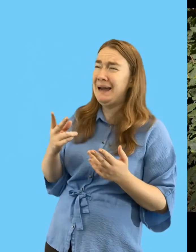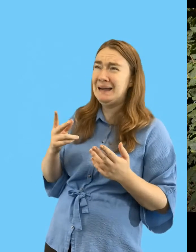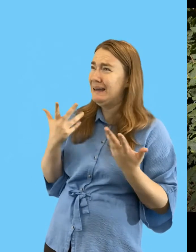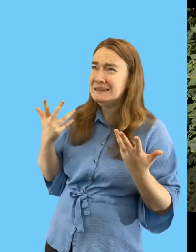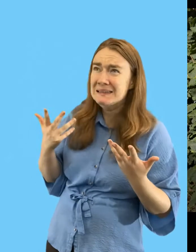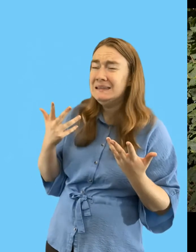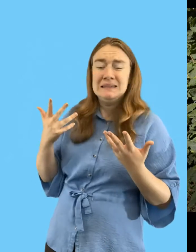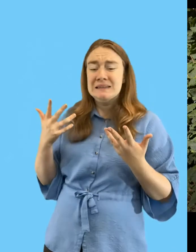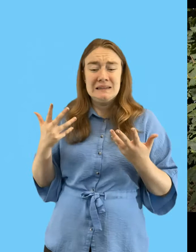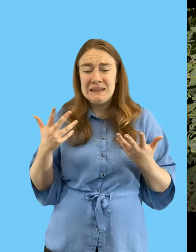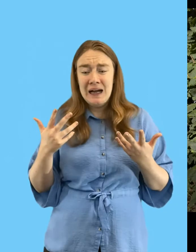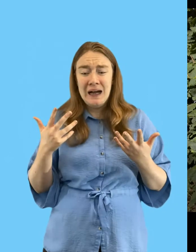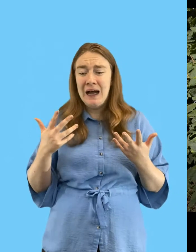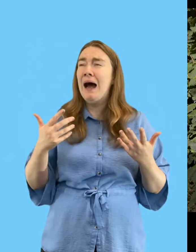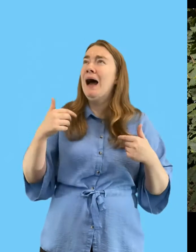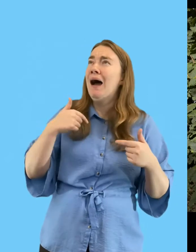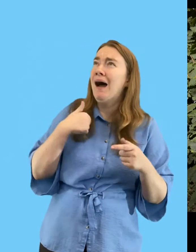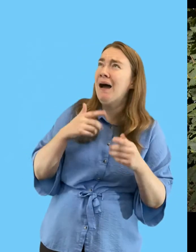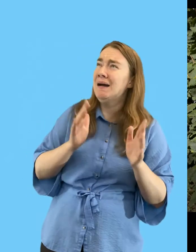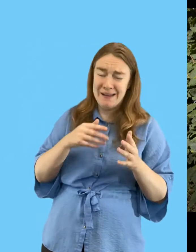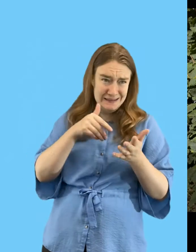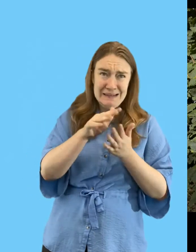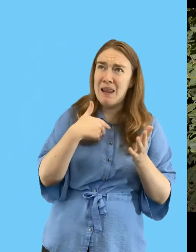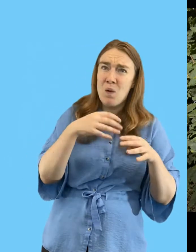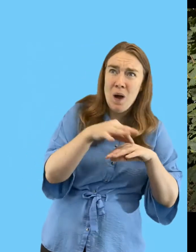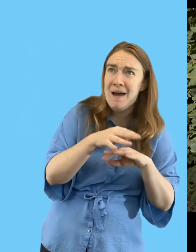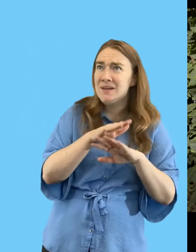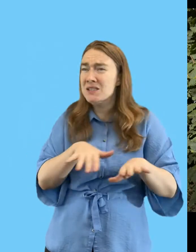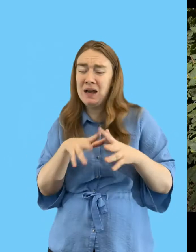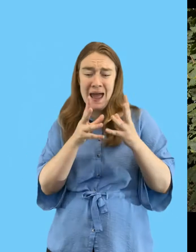had to be sold to repay the debt.